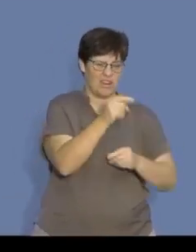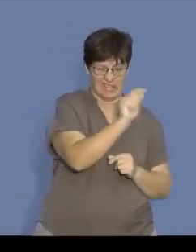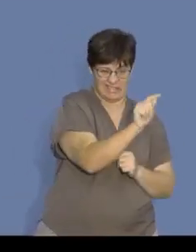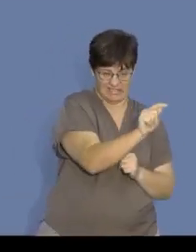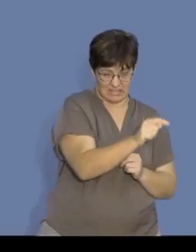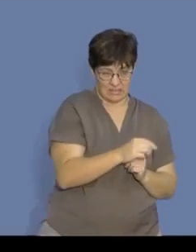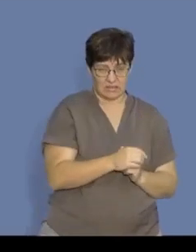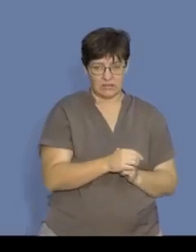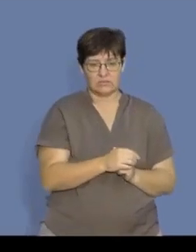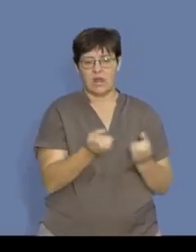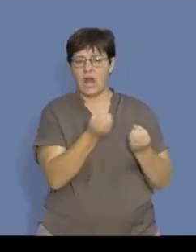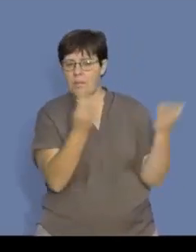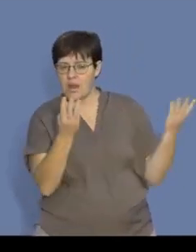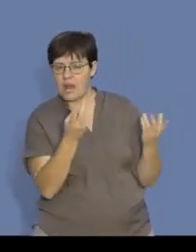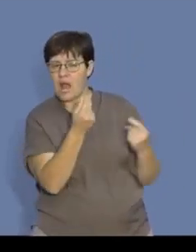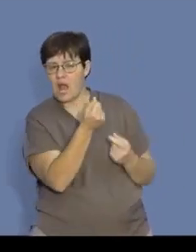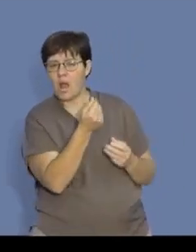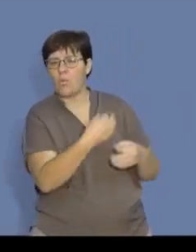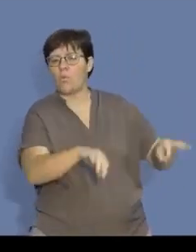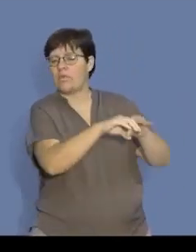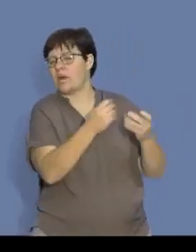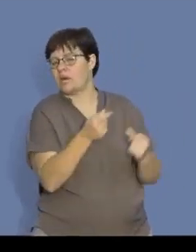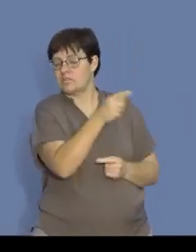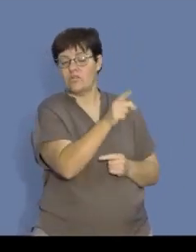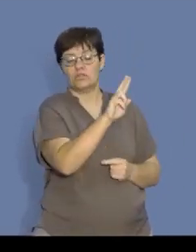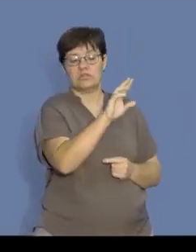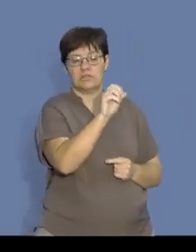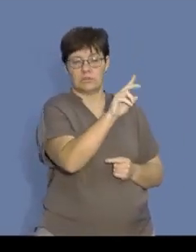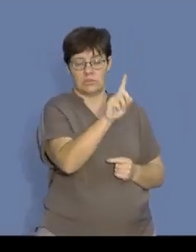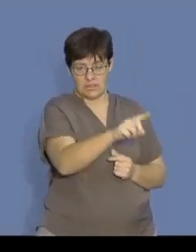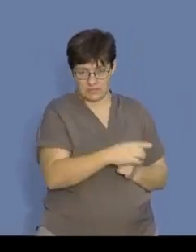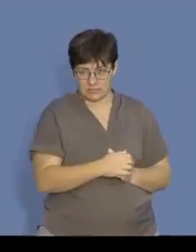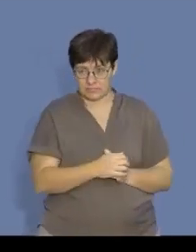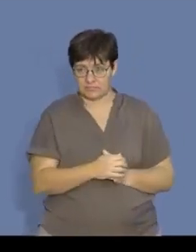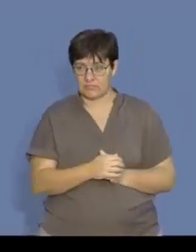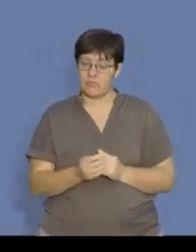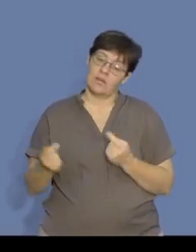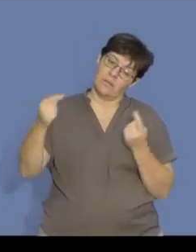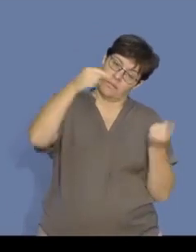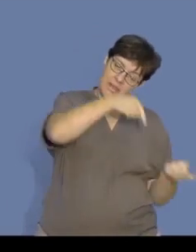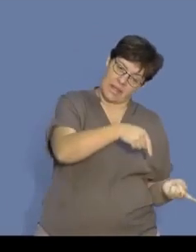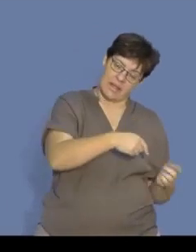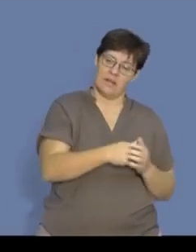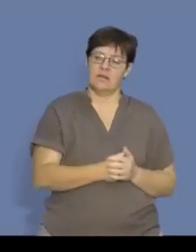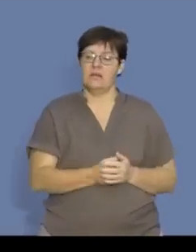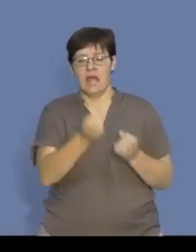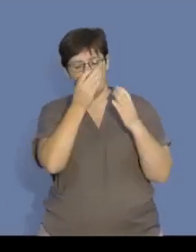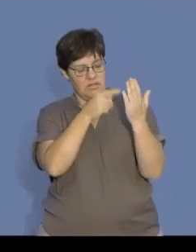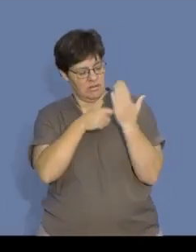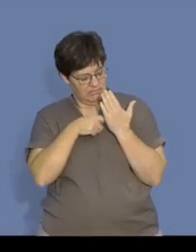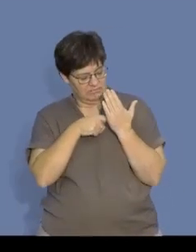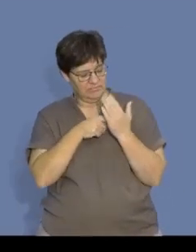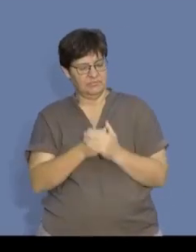your trading stock. What is the trading stock figure for 2021? So let's go back to